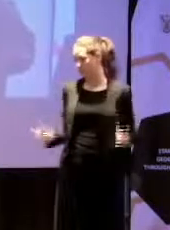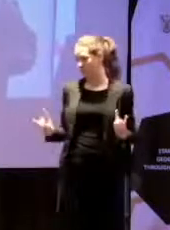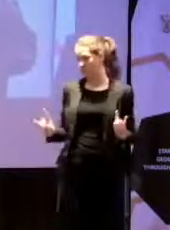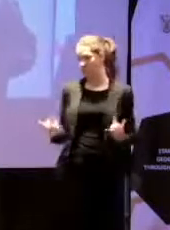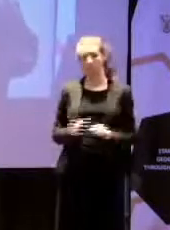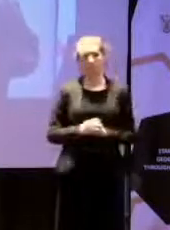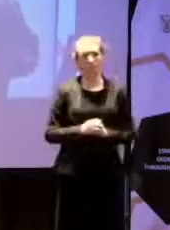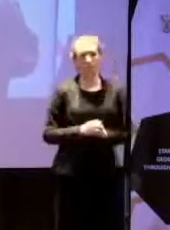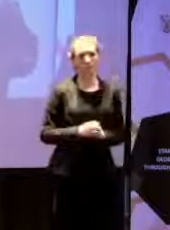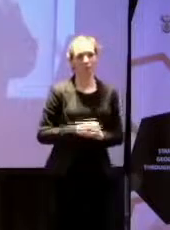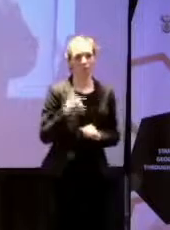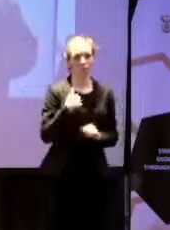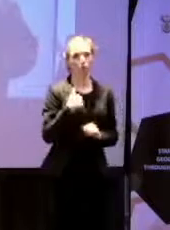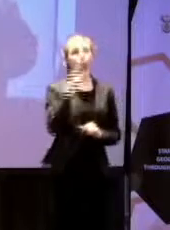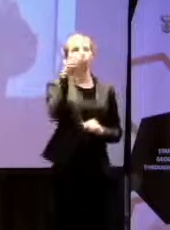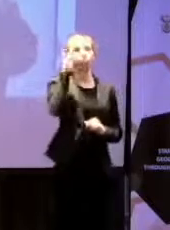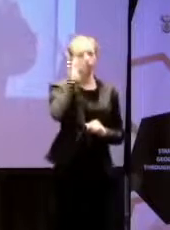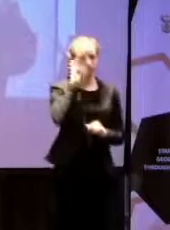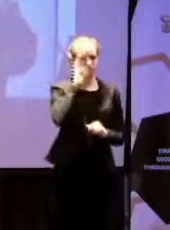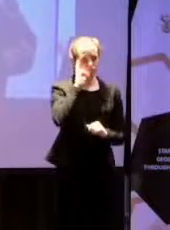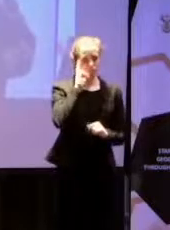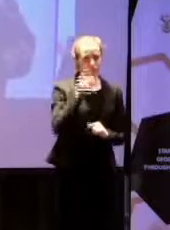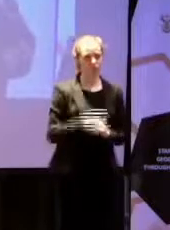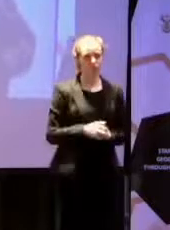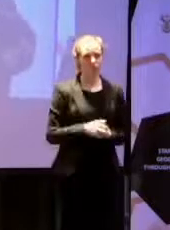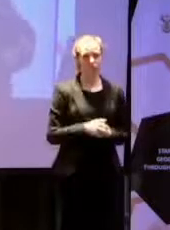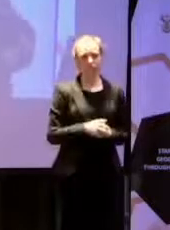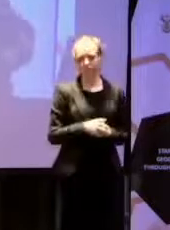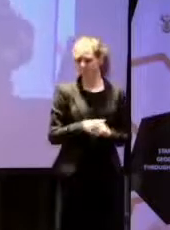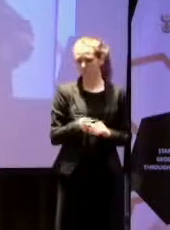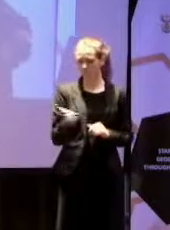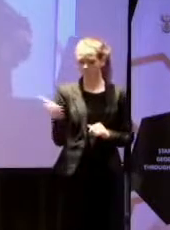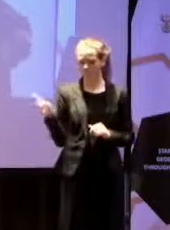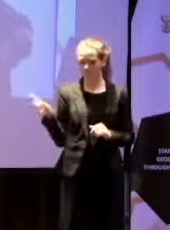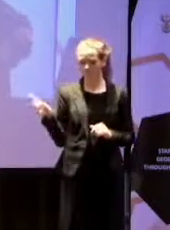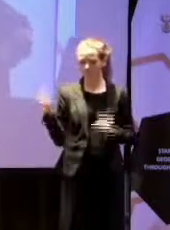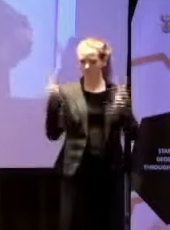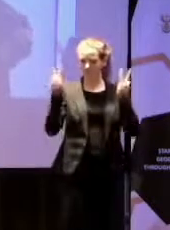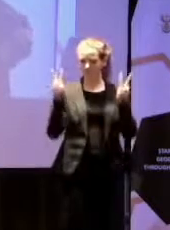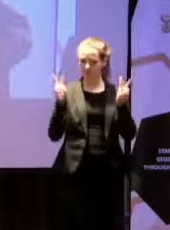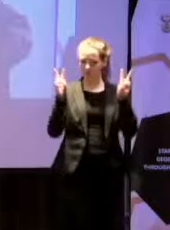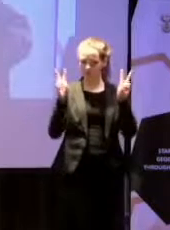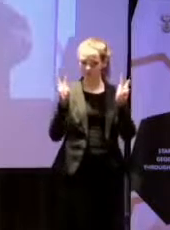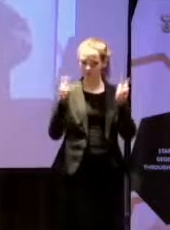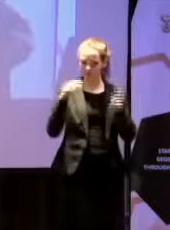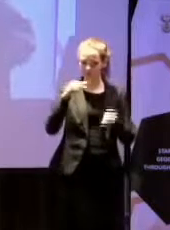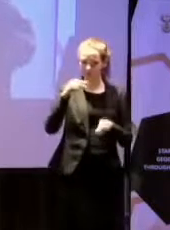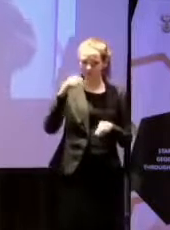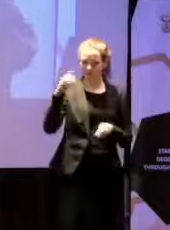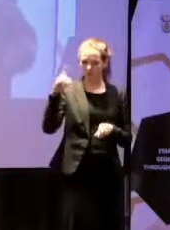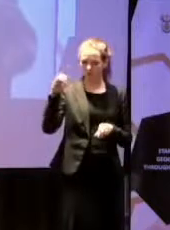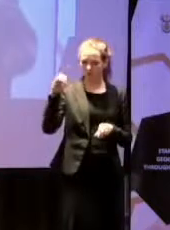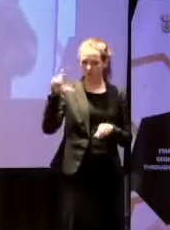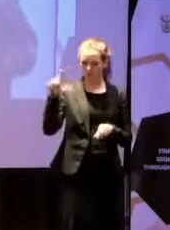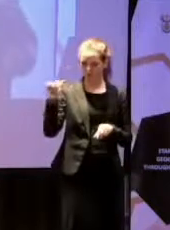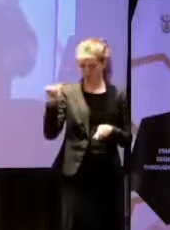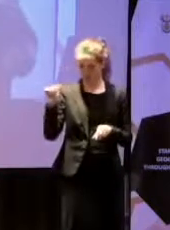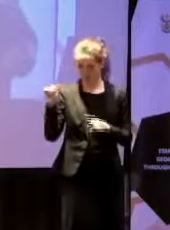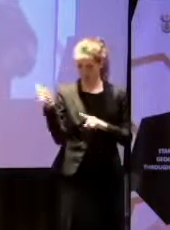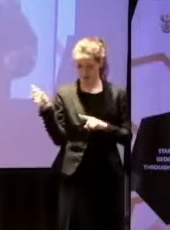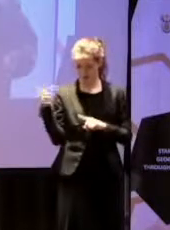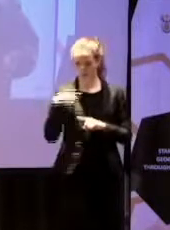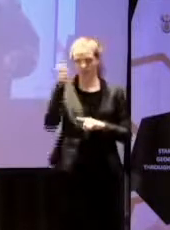which reminds me of when you mentioned the issue of Kudu Goldola. I remember when we grew